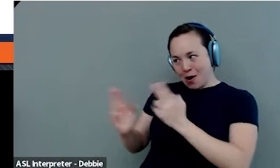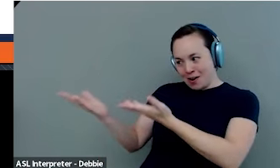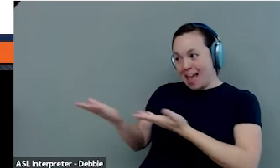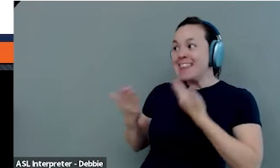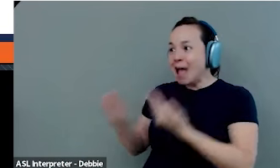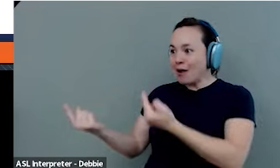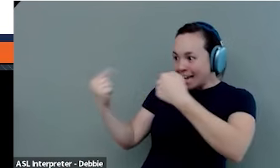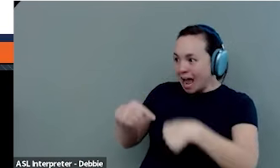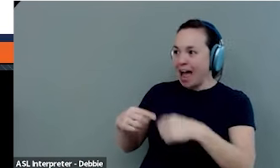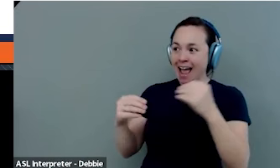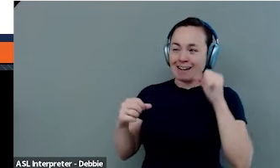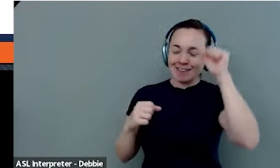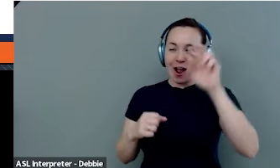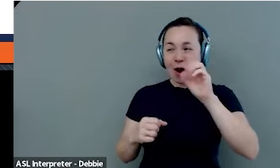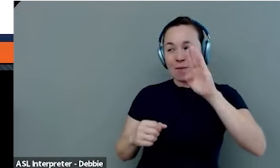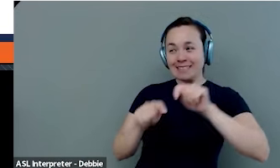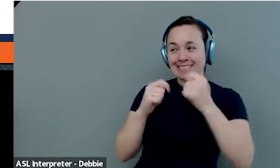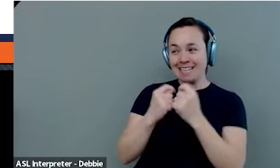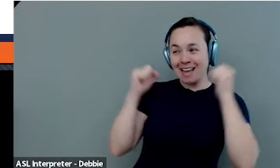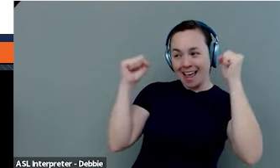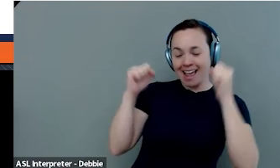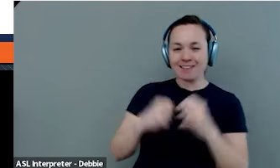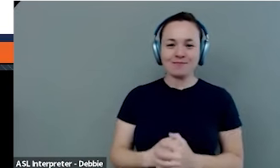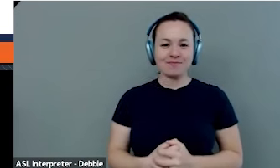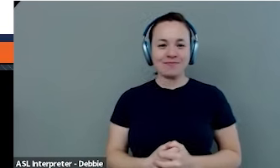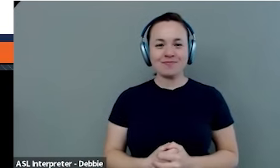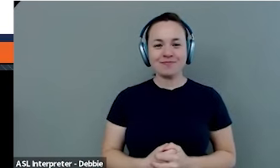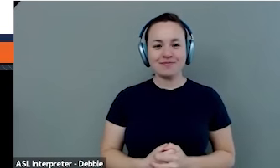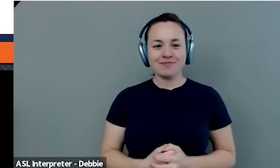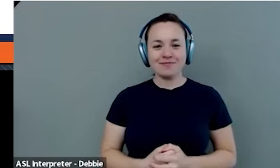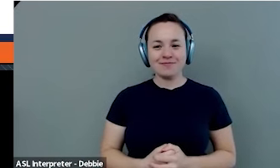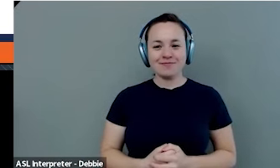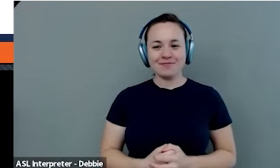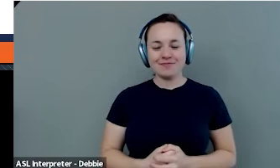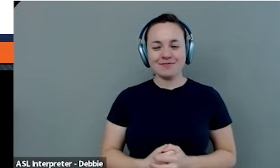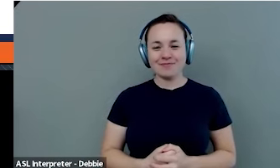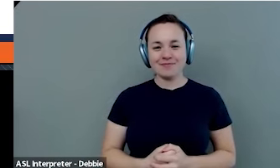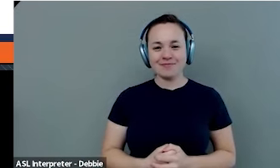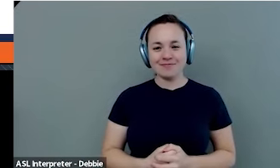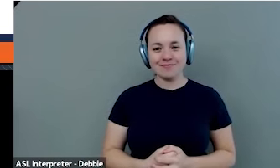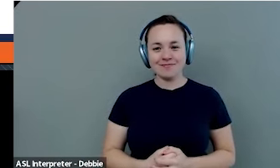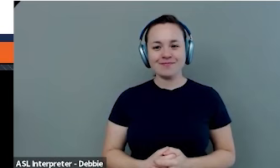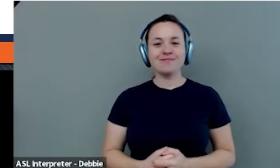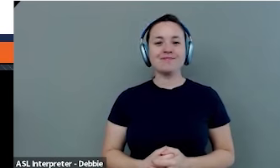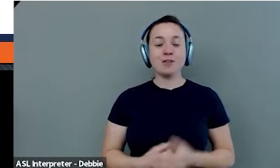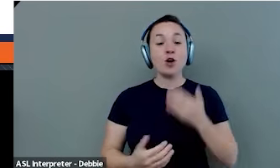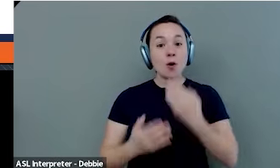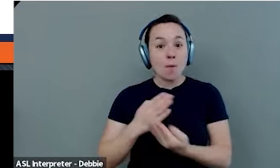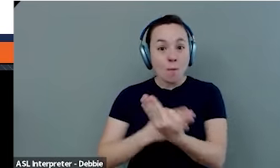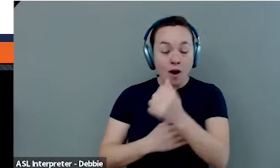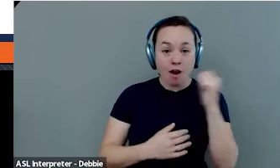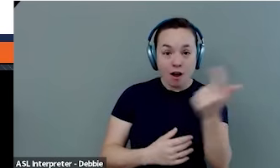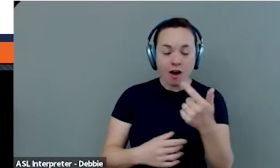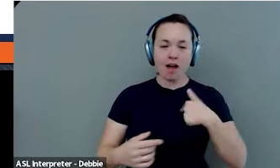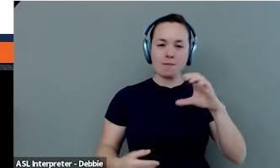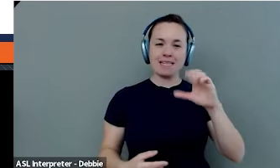go ROV team. Good morning, everyone. This is Cynthia Cornejo,